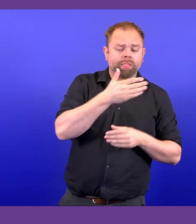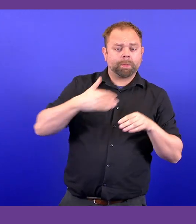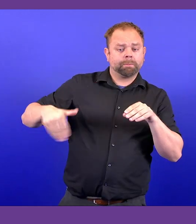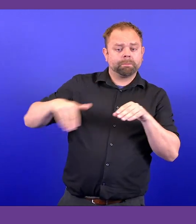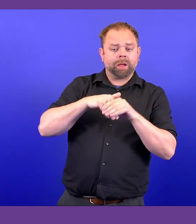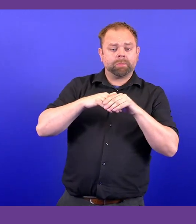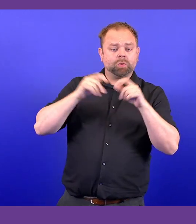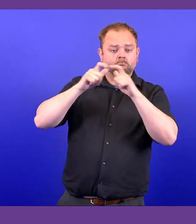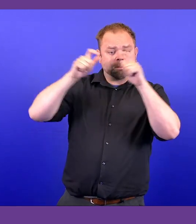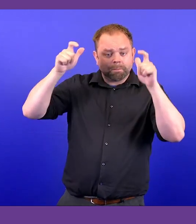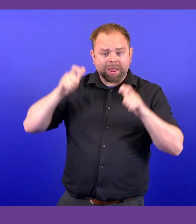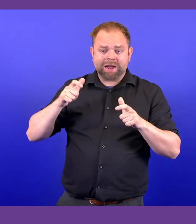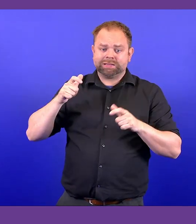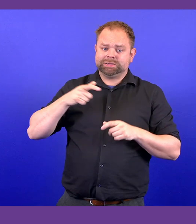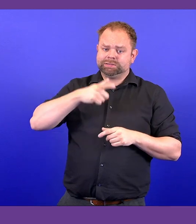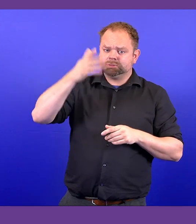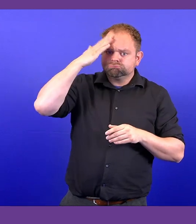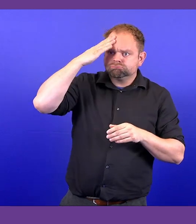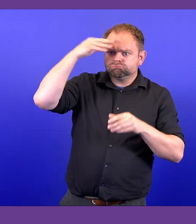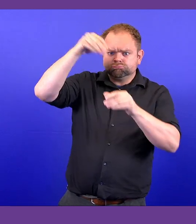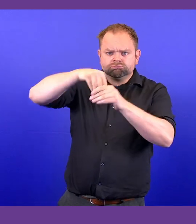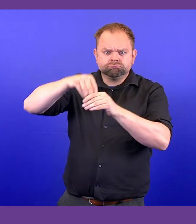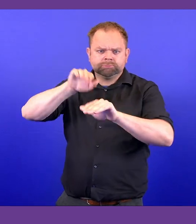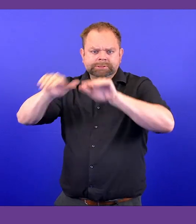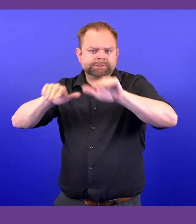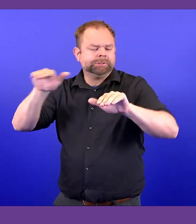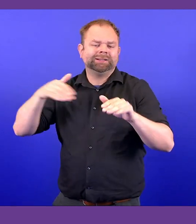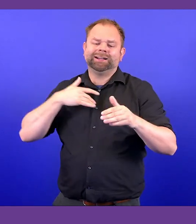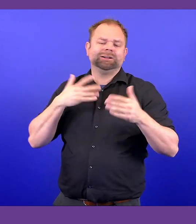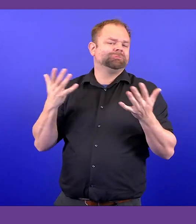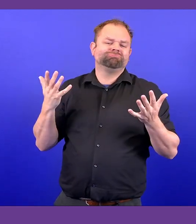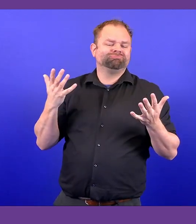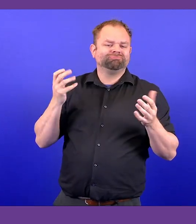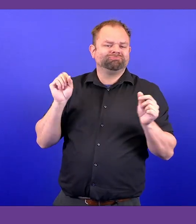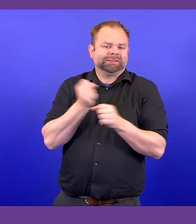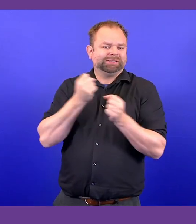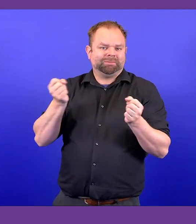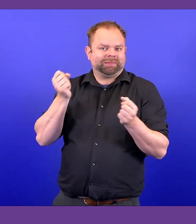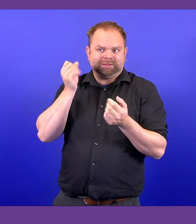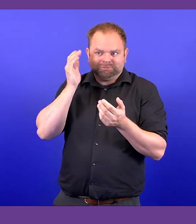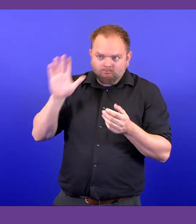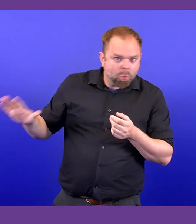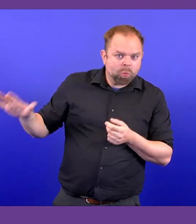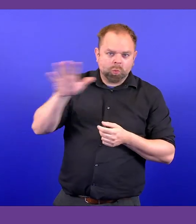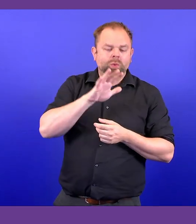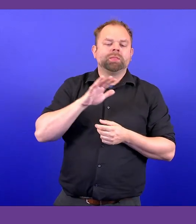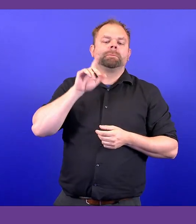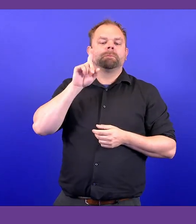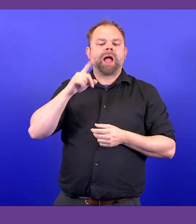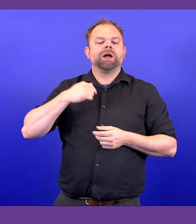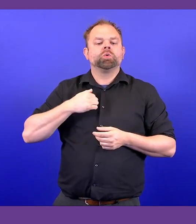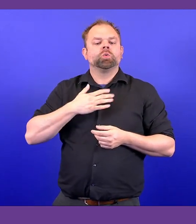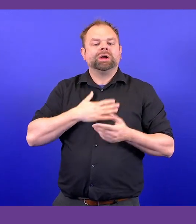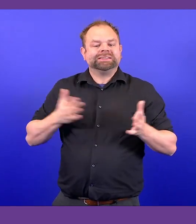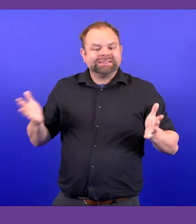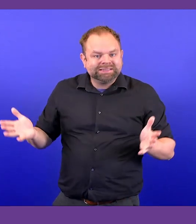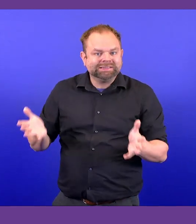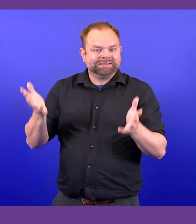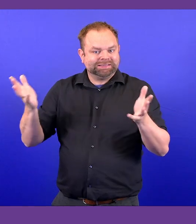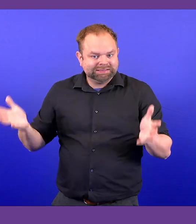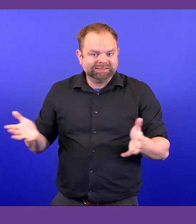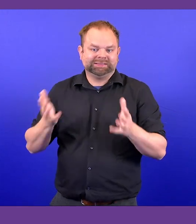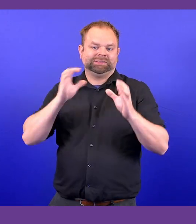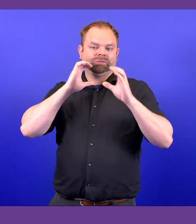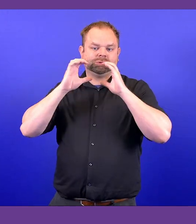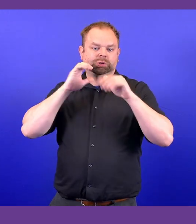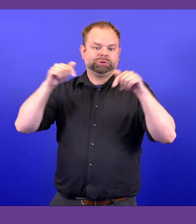first come back to a point two points mentioned earlier regarding, for instance, what Soufiane said about human assistance